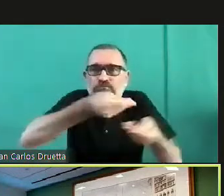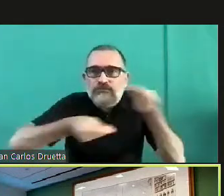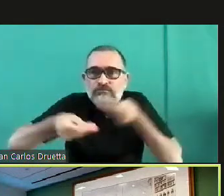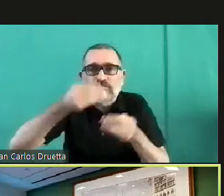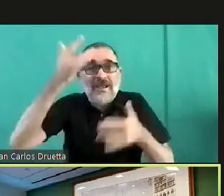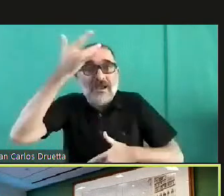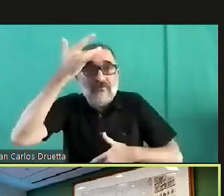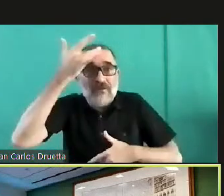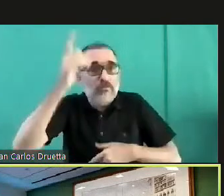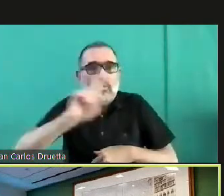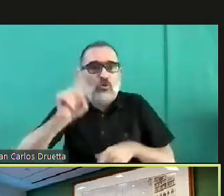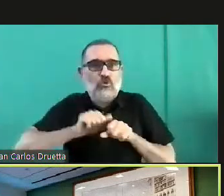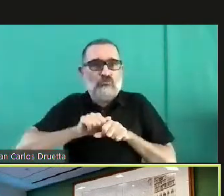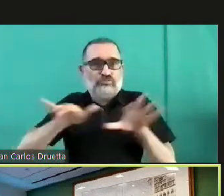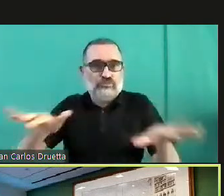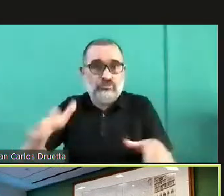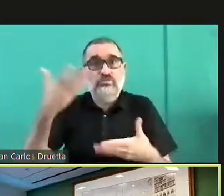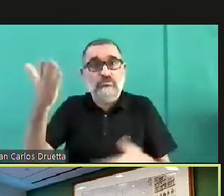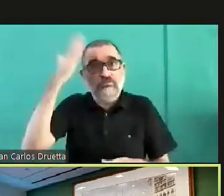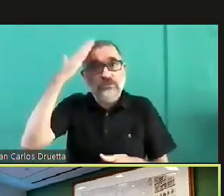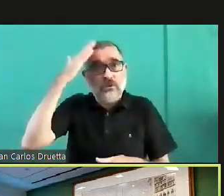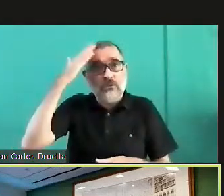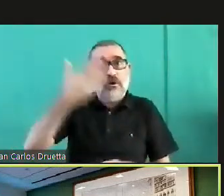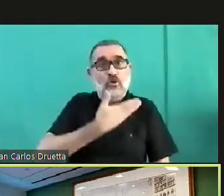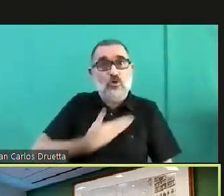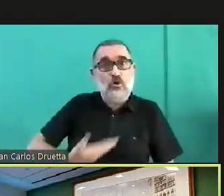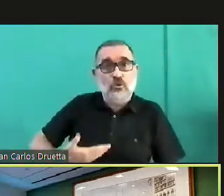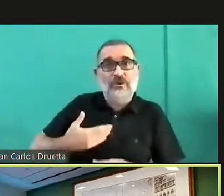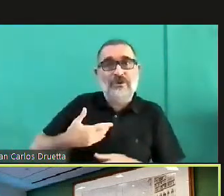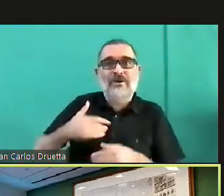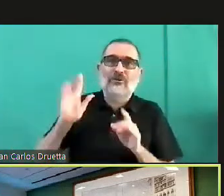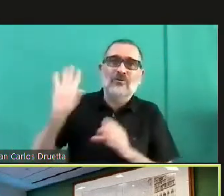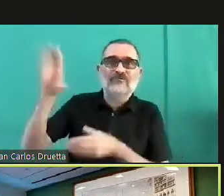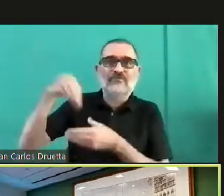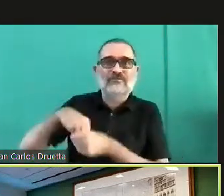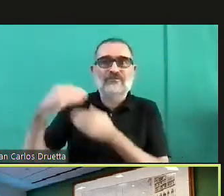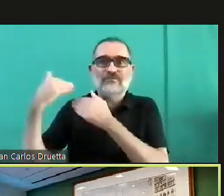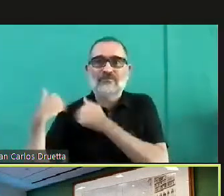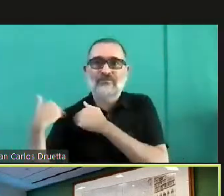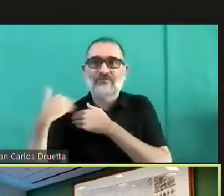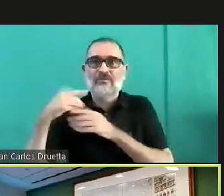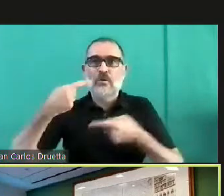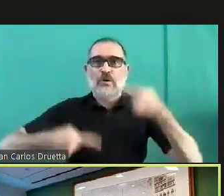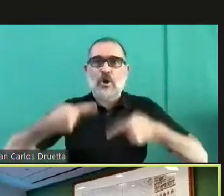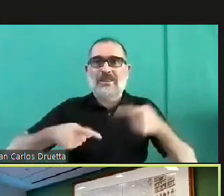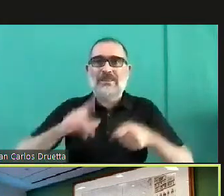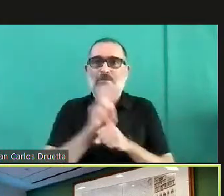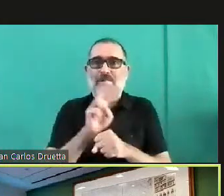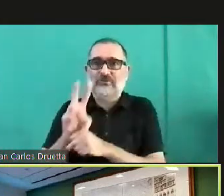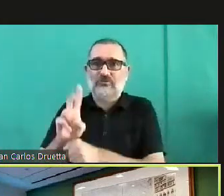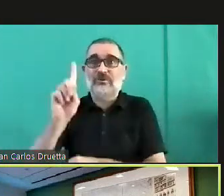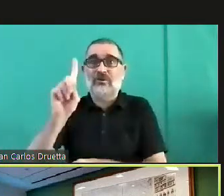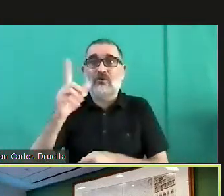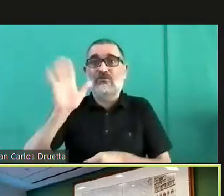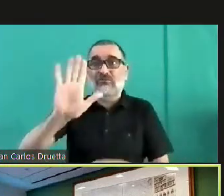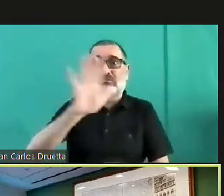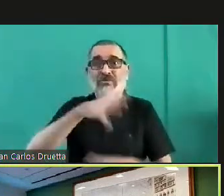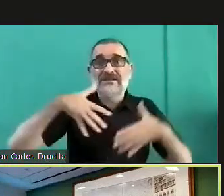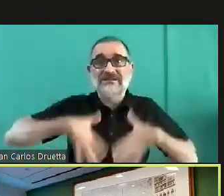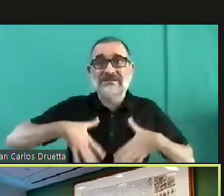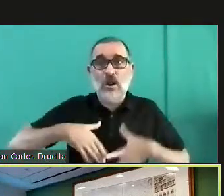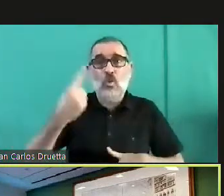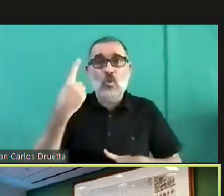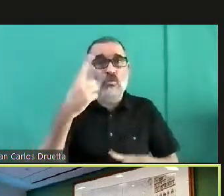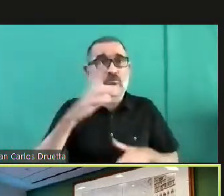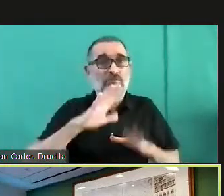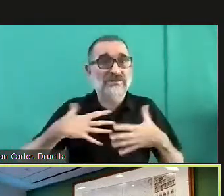efforts. Our partners also seek to engage legal experts, not only to assist in drafting effective policies,